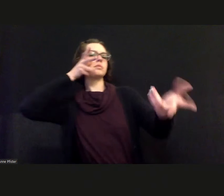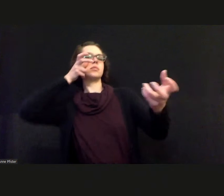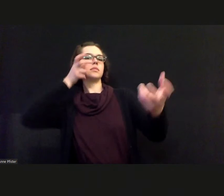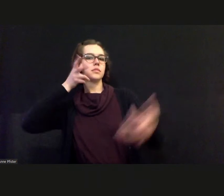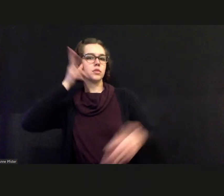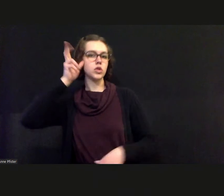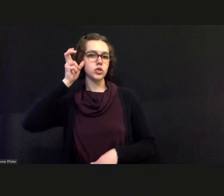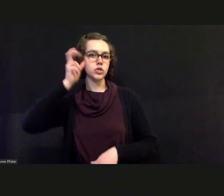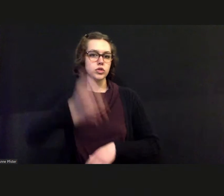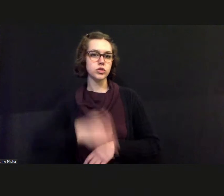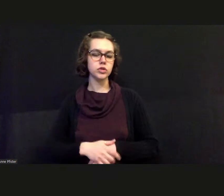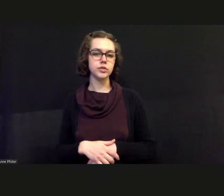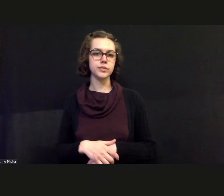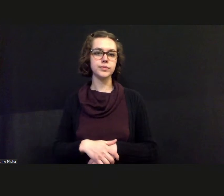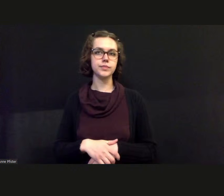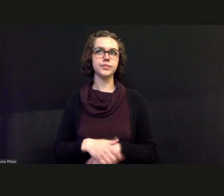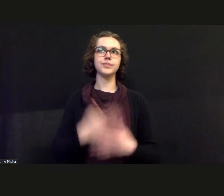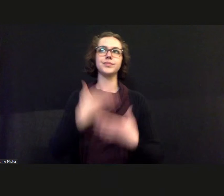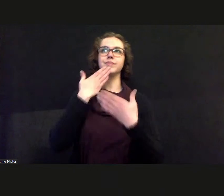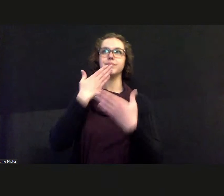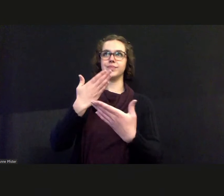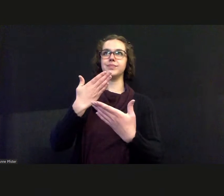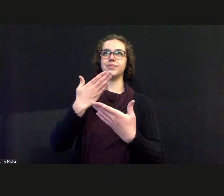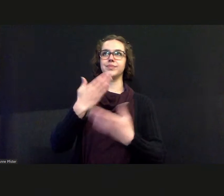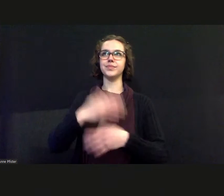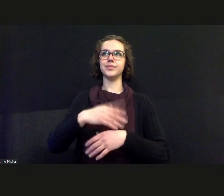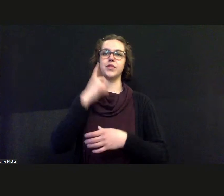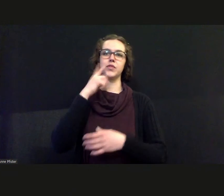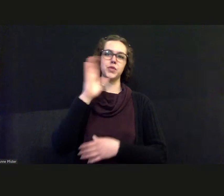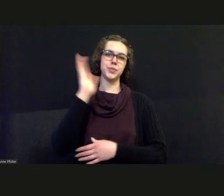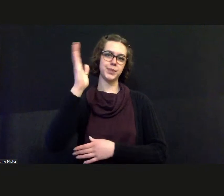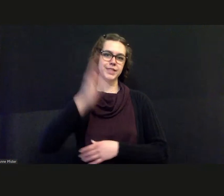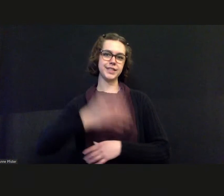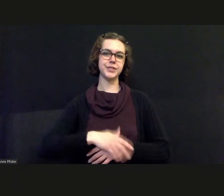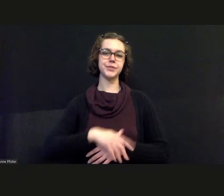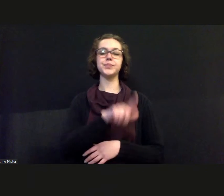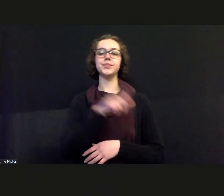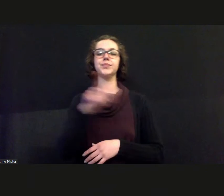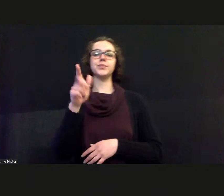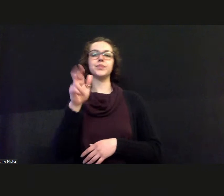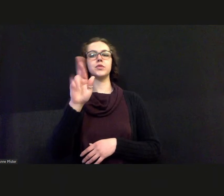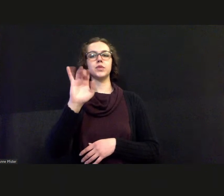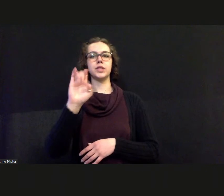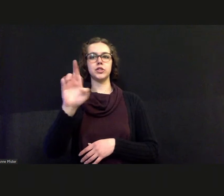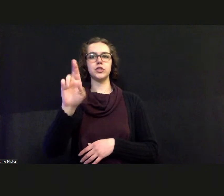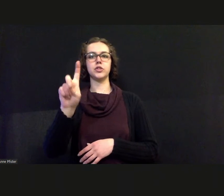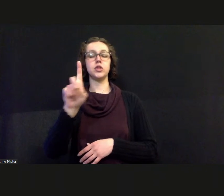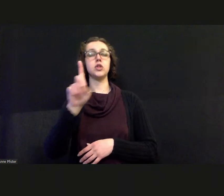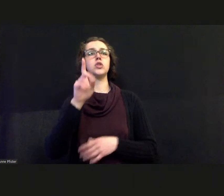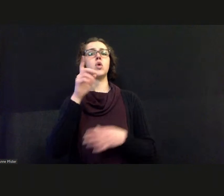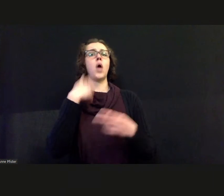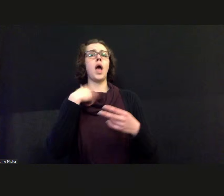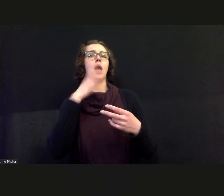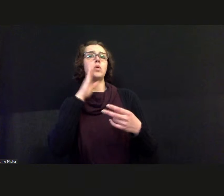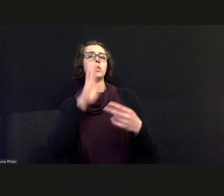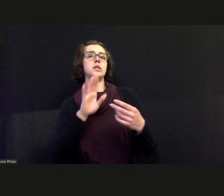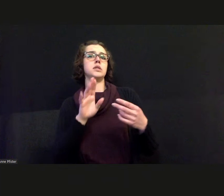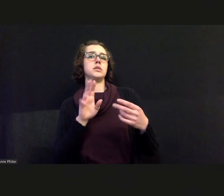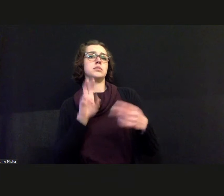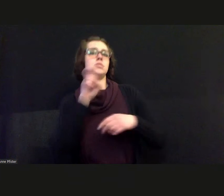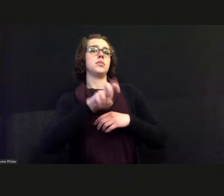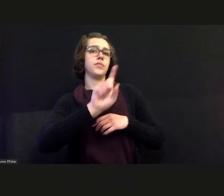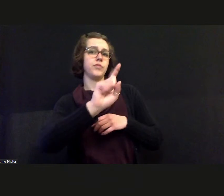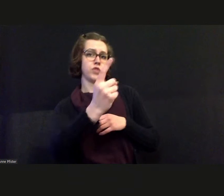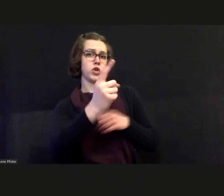So, thank you for the presentation. So just because of the order of the questions, I'll jump in first and then defer